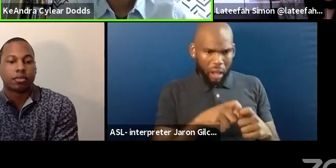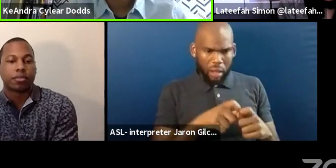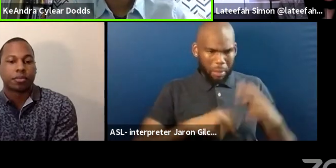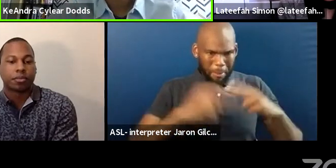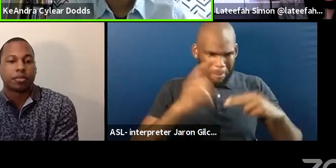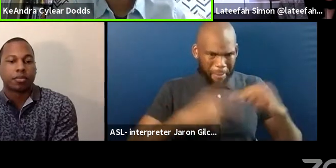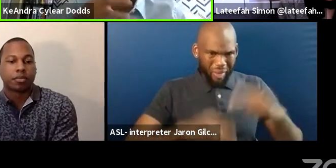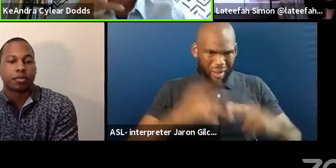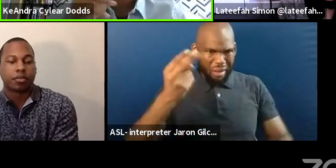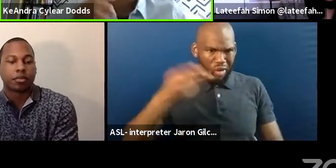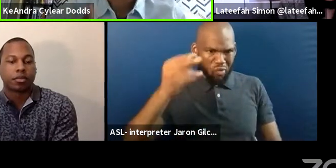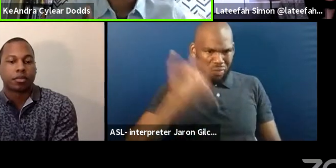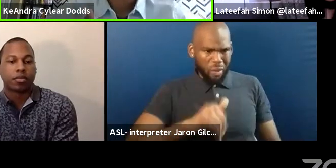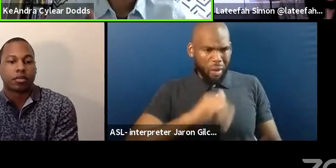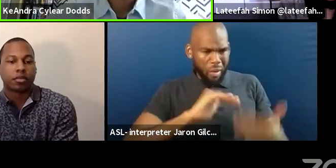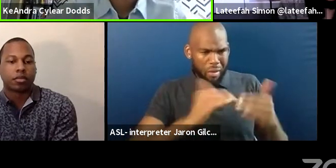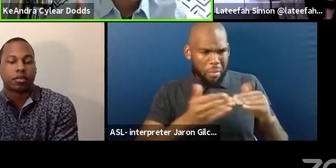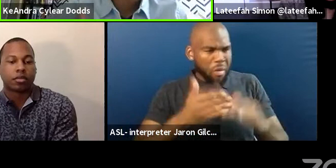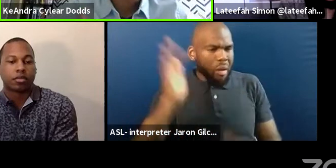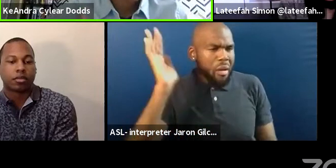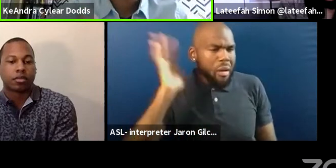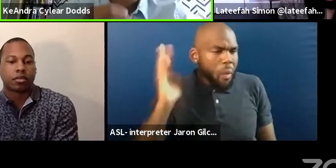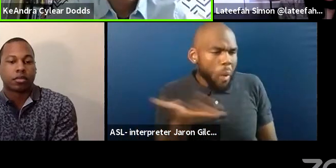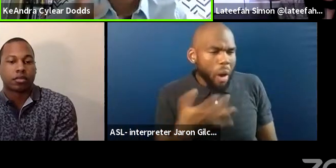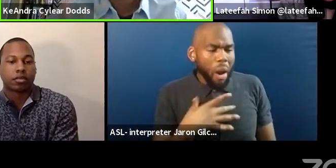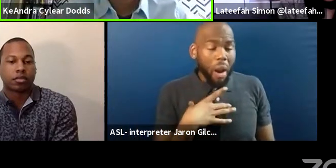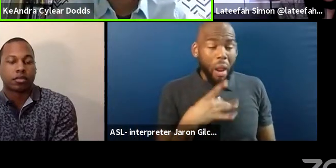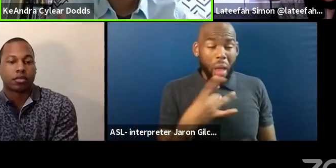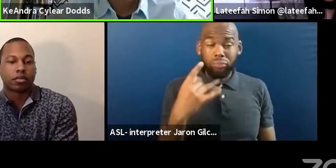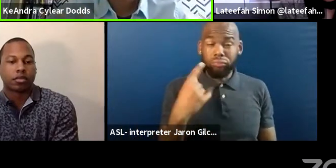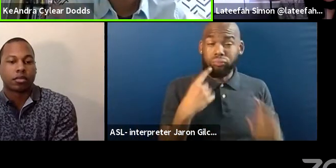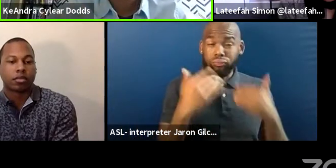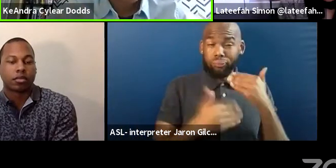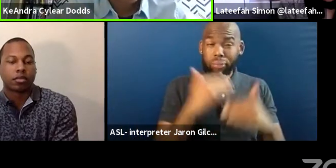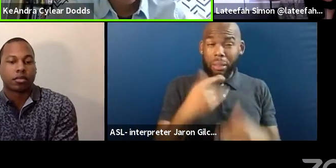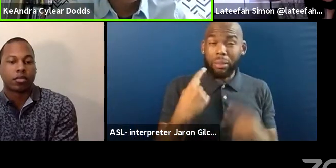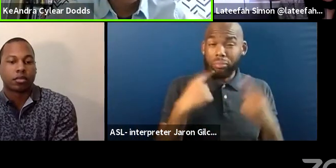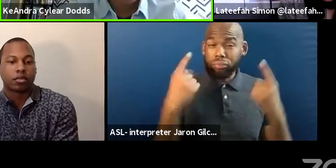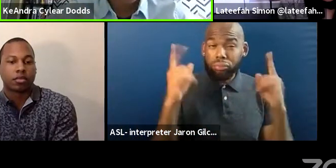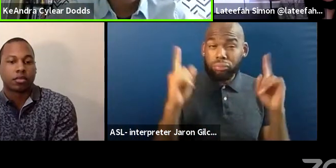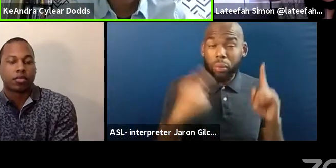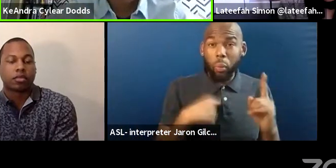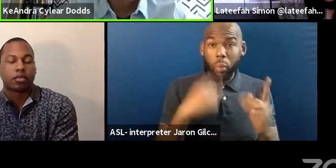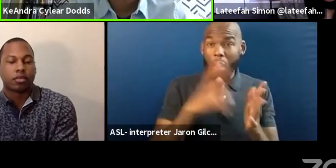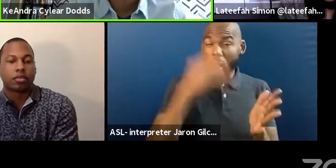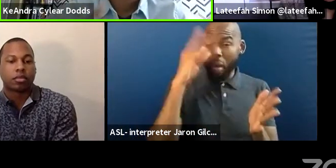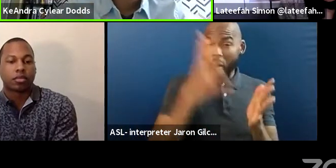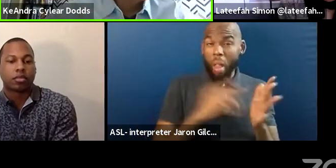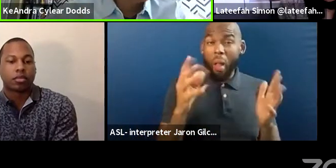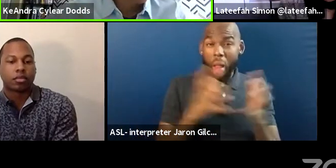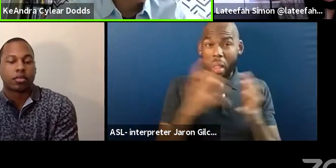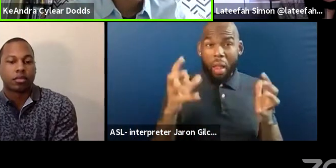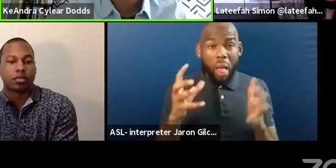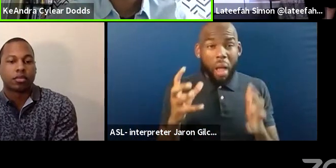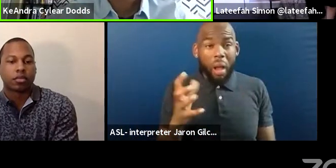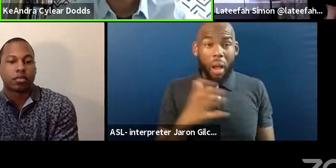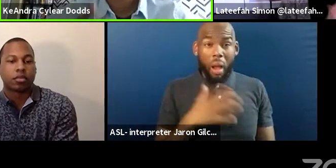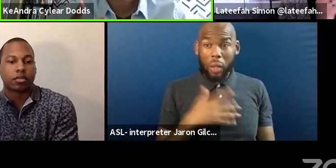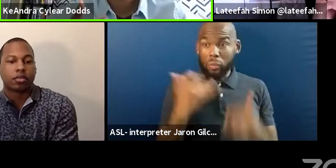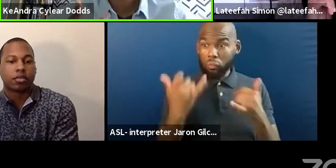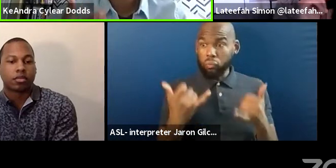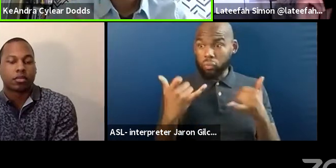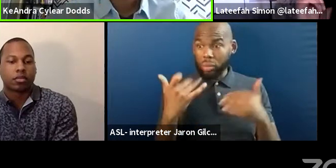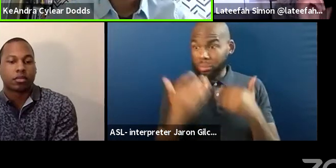community. And it was a very successful process, and we're trying to formalize that. We learned a lot of lessons from that about our procurement process,